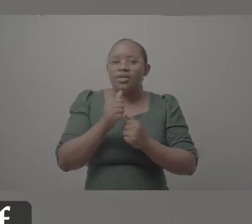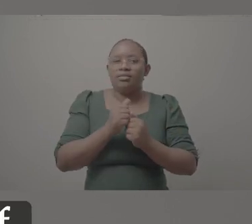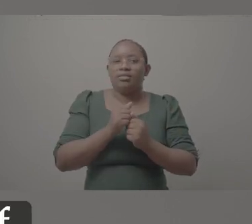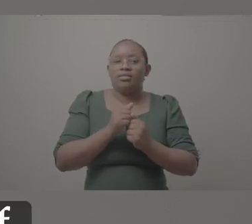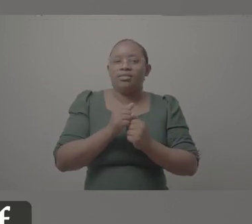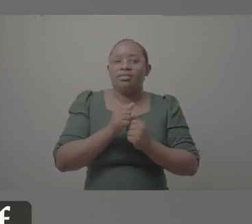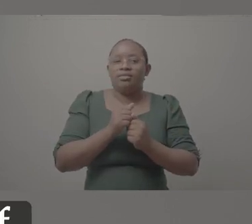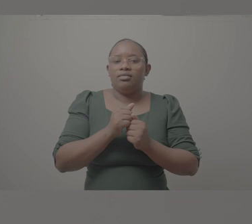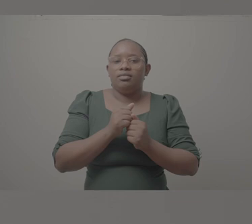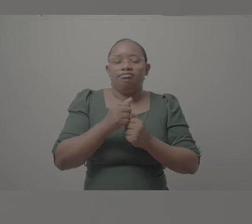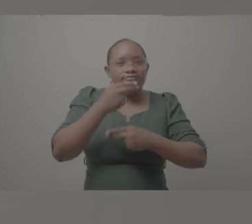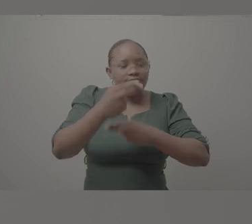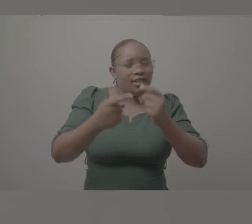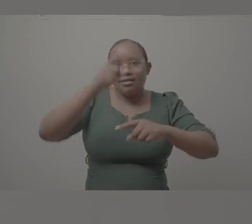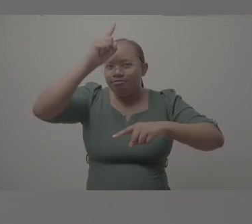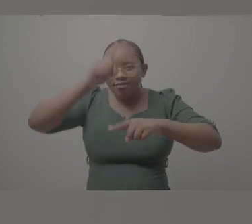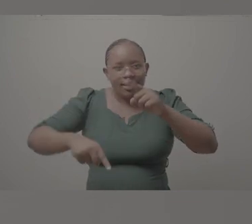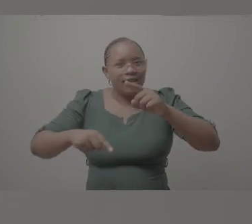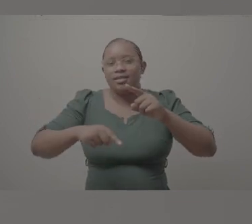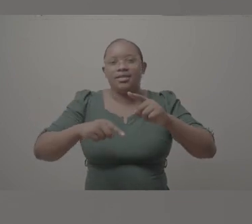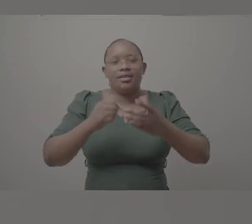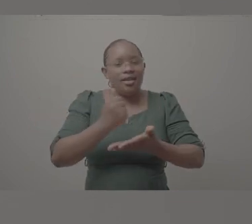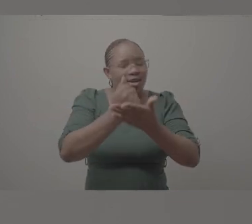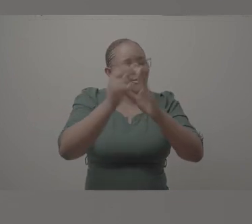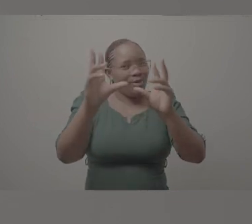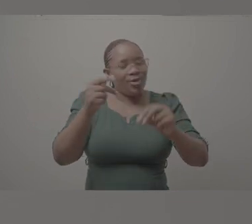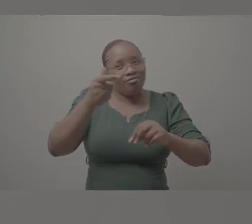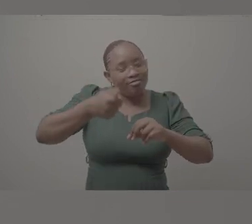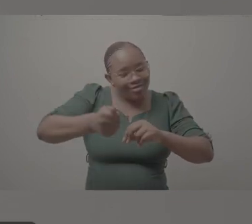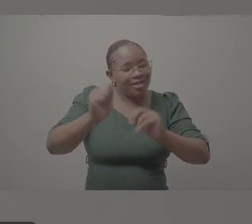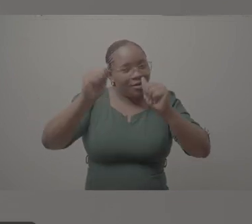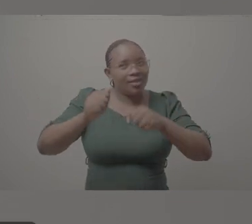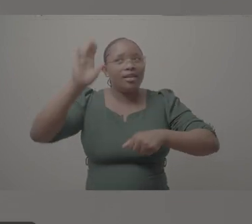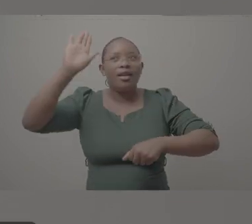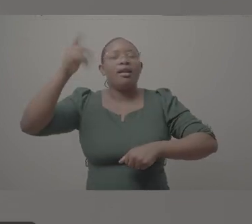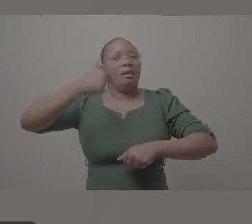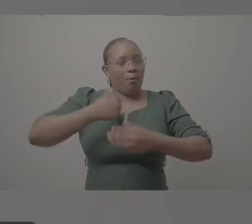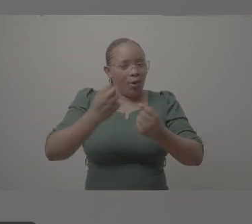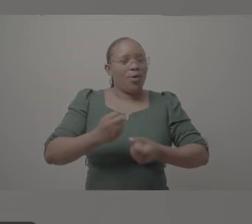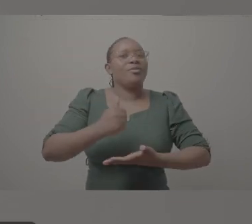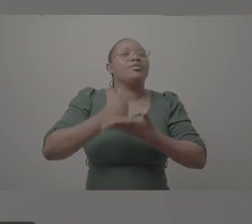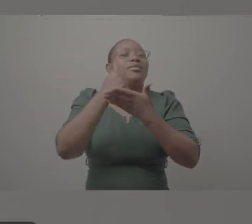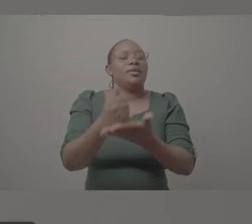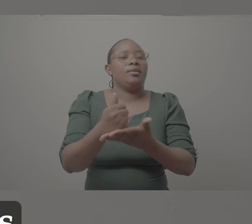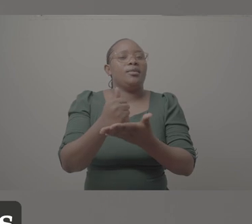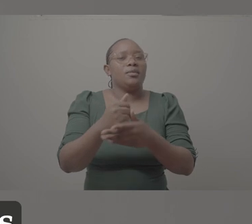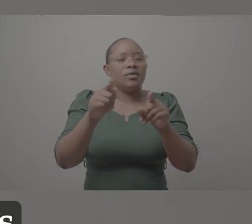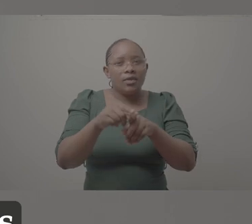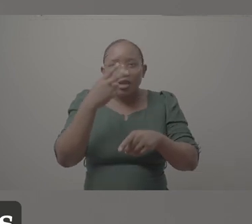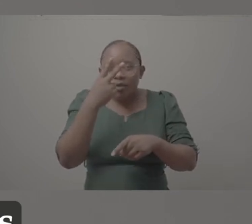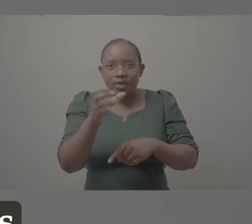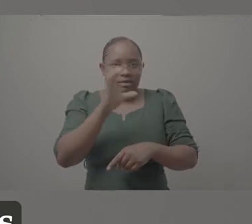make biased decisions, so that we don't start seeing tenders inflated, because people who are negotiating